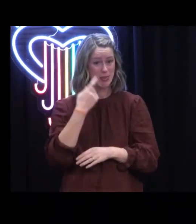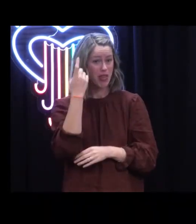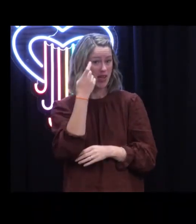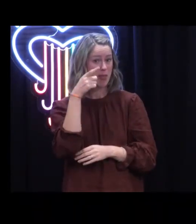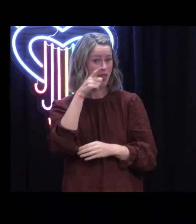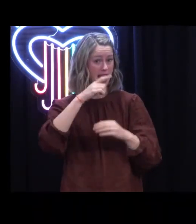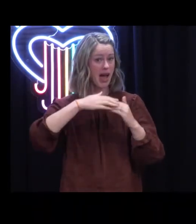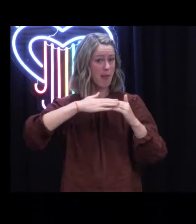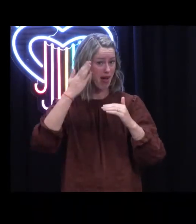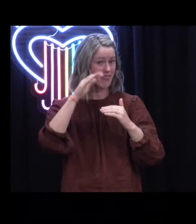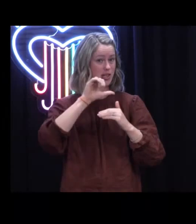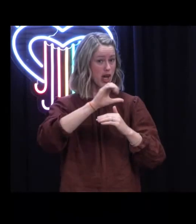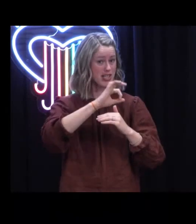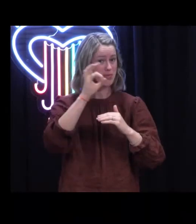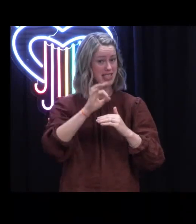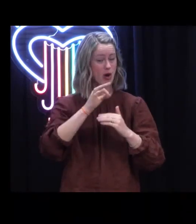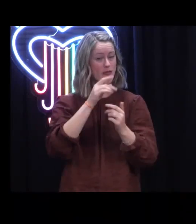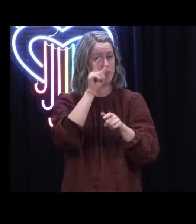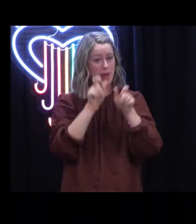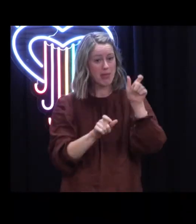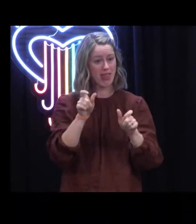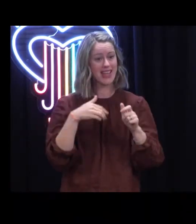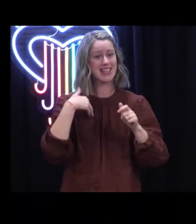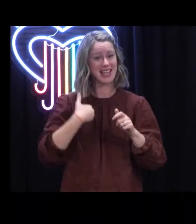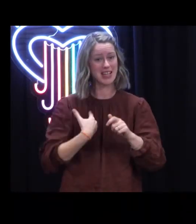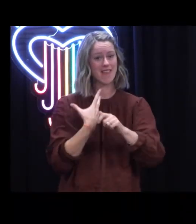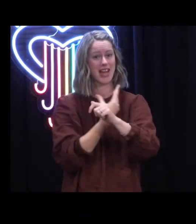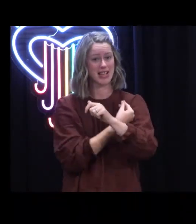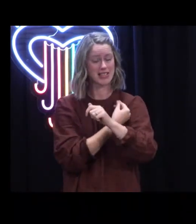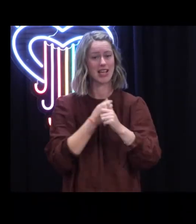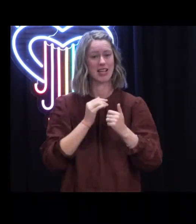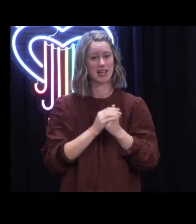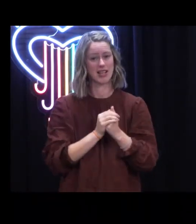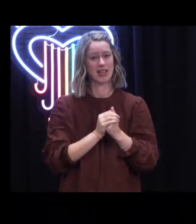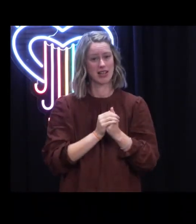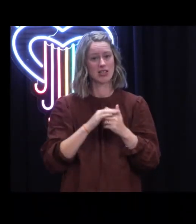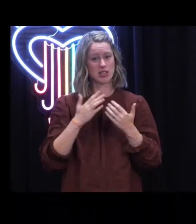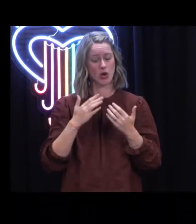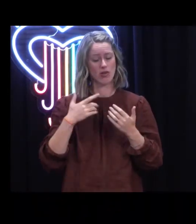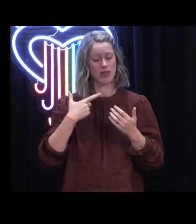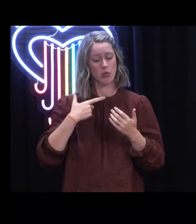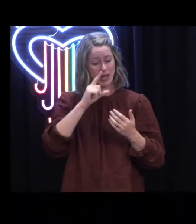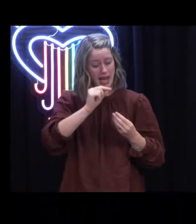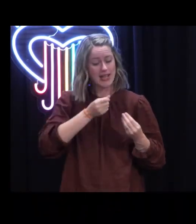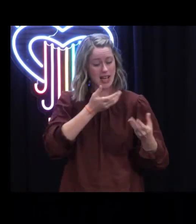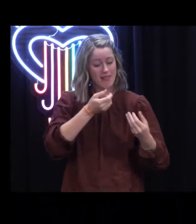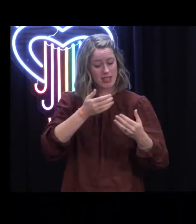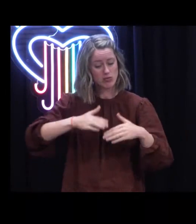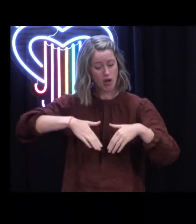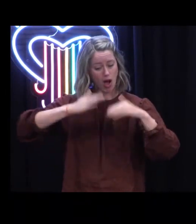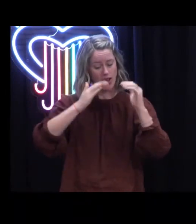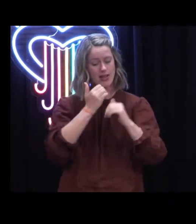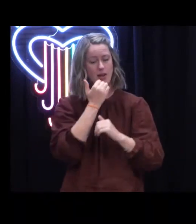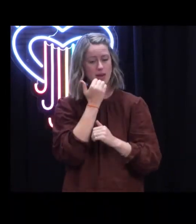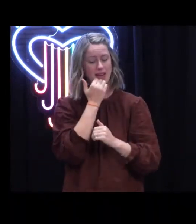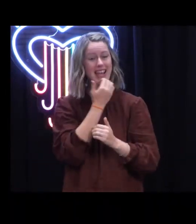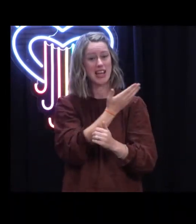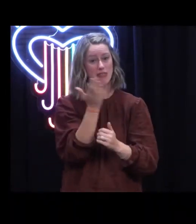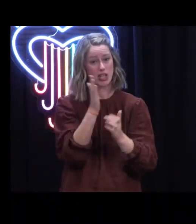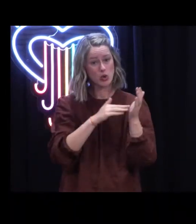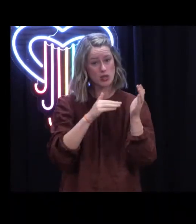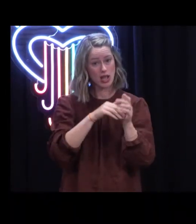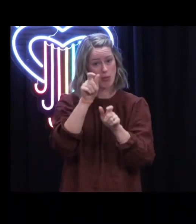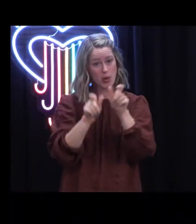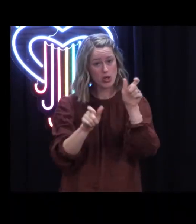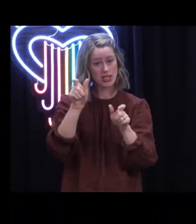about, and that is why we have geared up our system to make sure we can deliver to that level, and every New